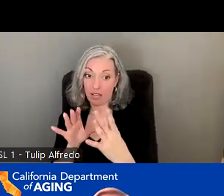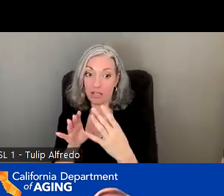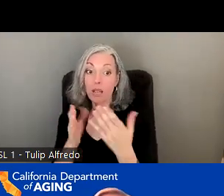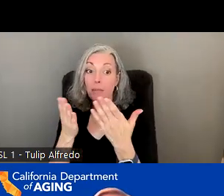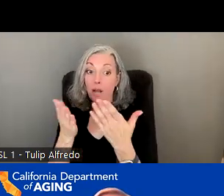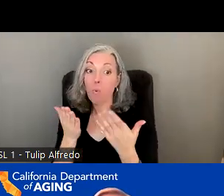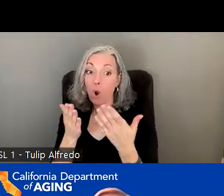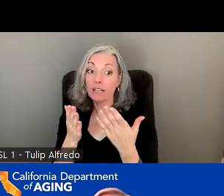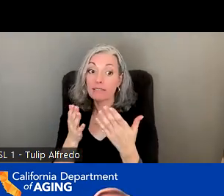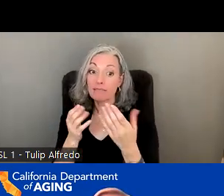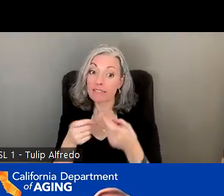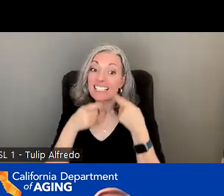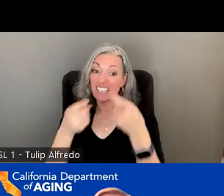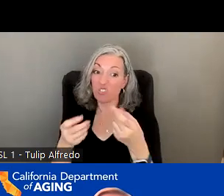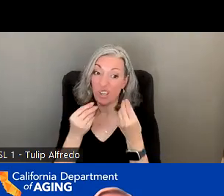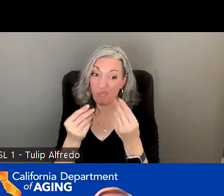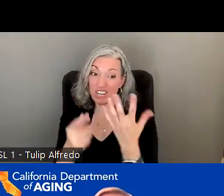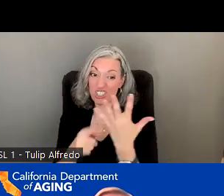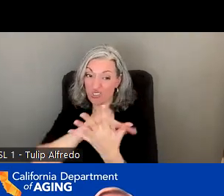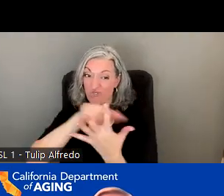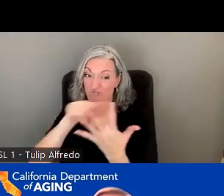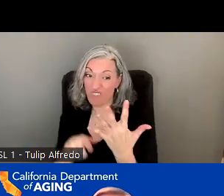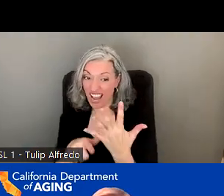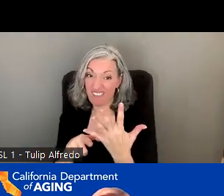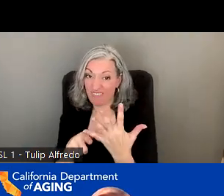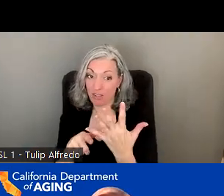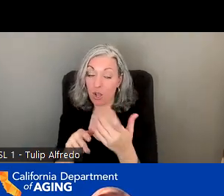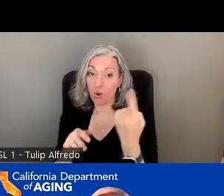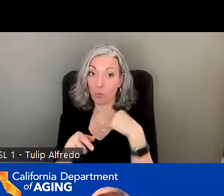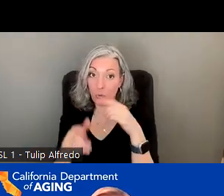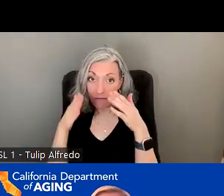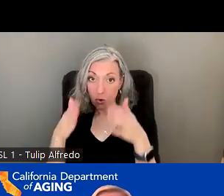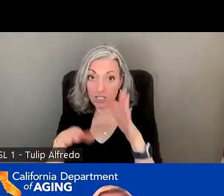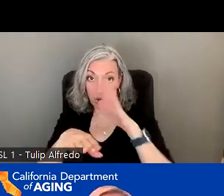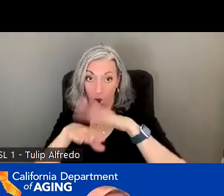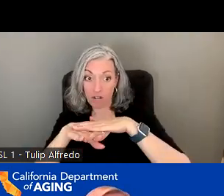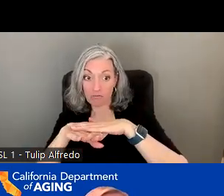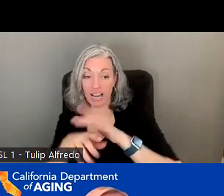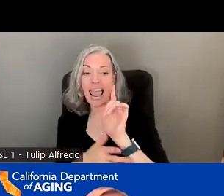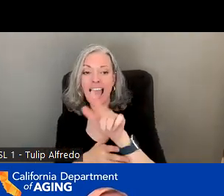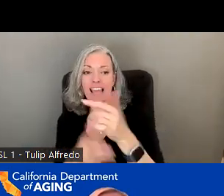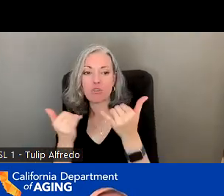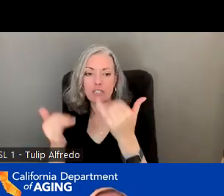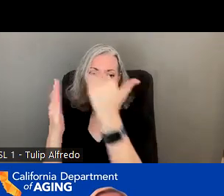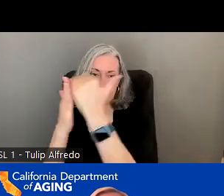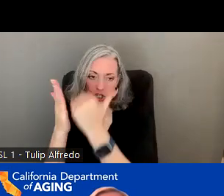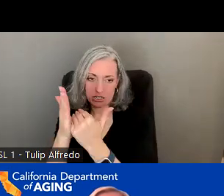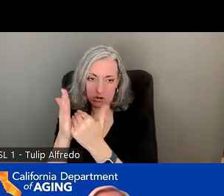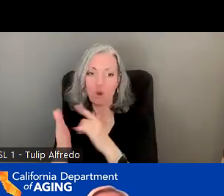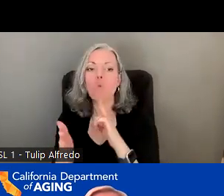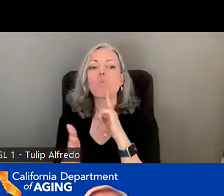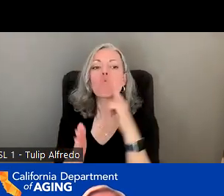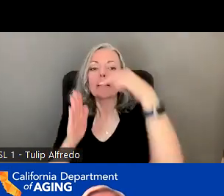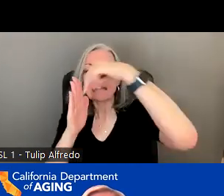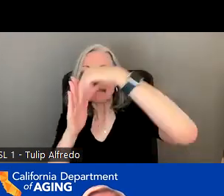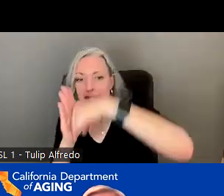a preview of the 5 areas that we'll be focusing in. And later in today's agenda, we're going to really dig deep